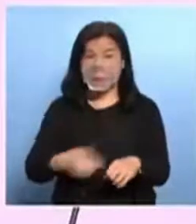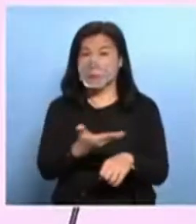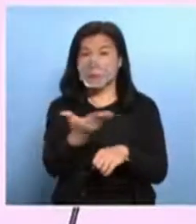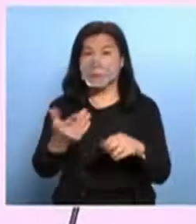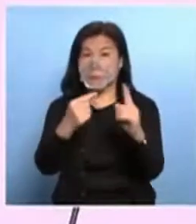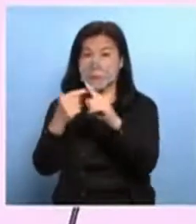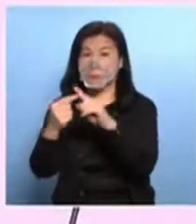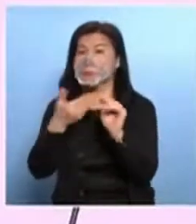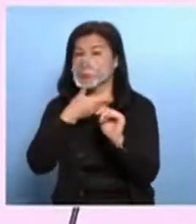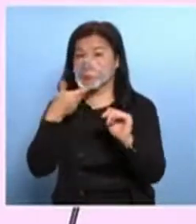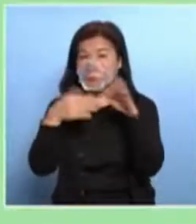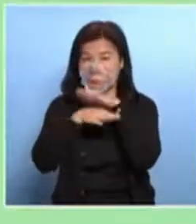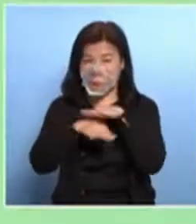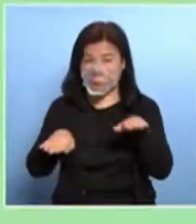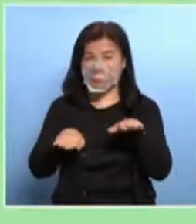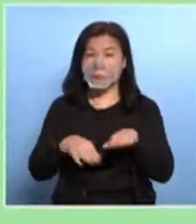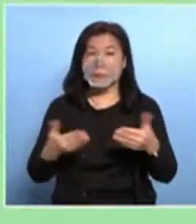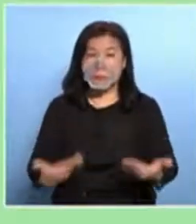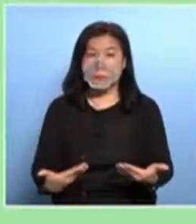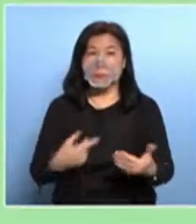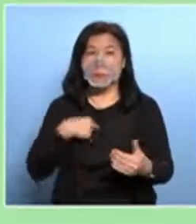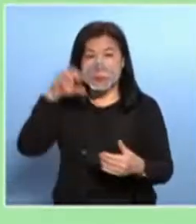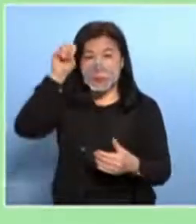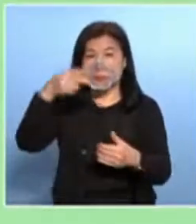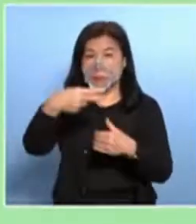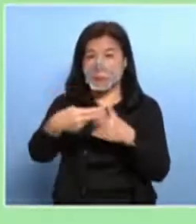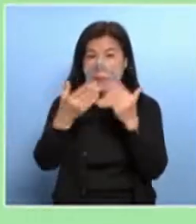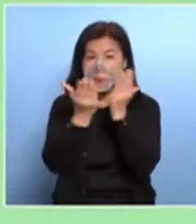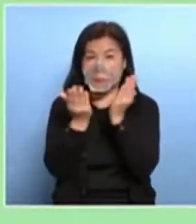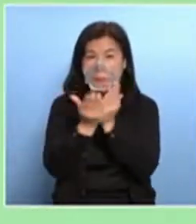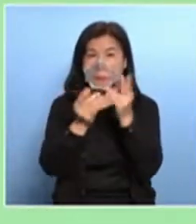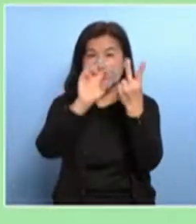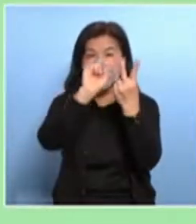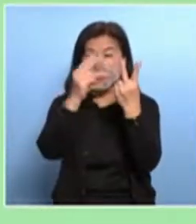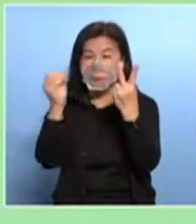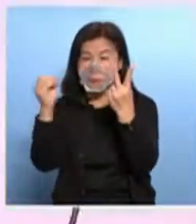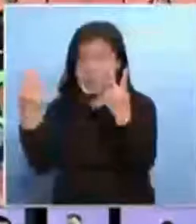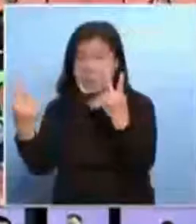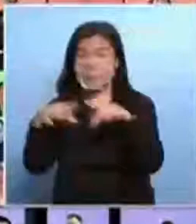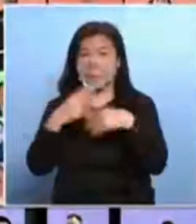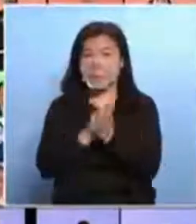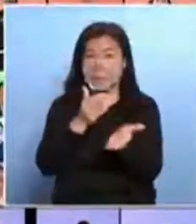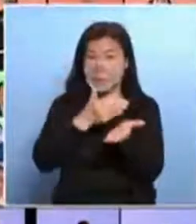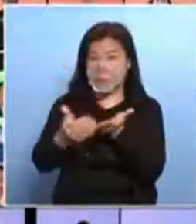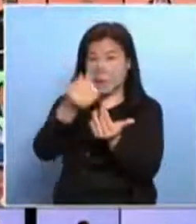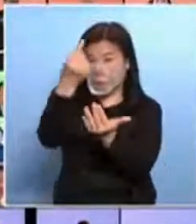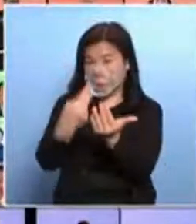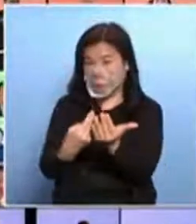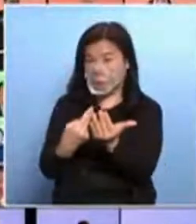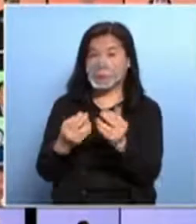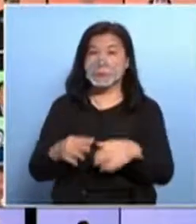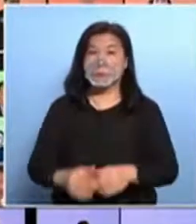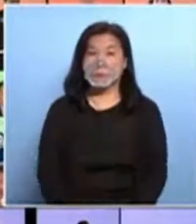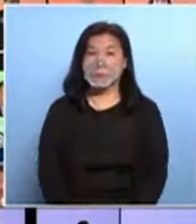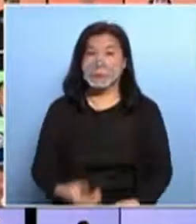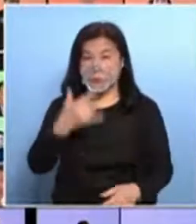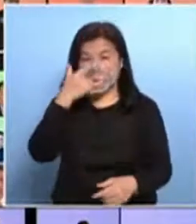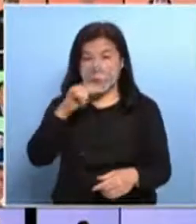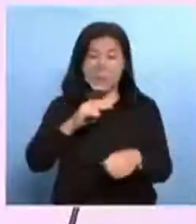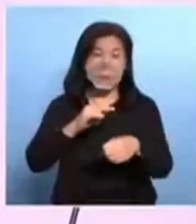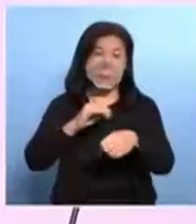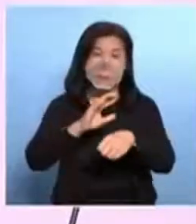Mr. President, honorable members and fellow citizens, good morning. I move that the Appropriation Bill 2022 be read a second